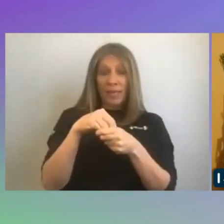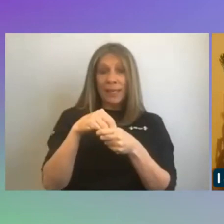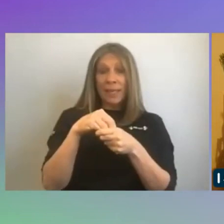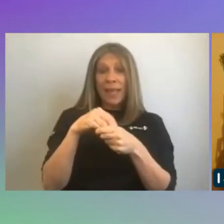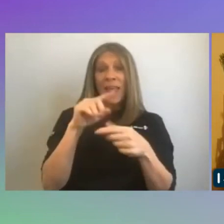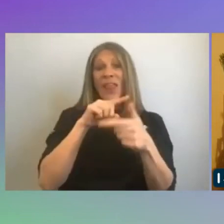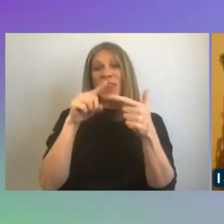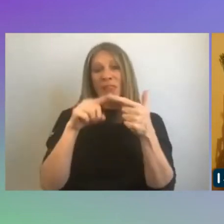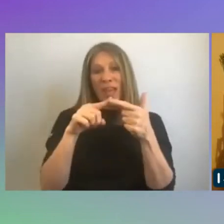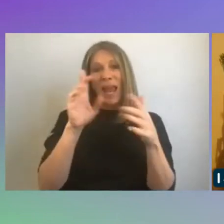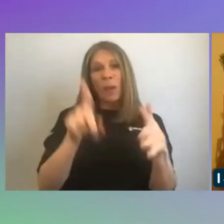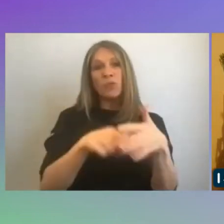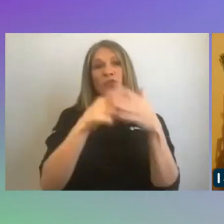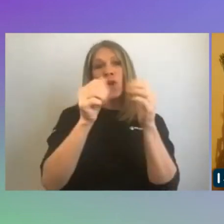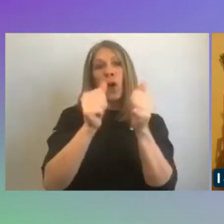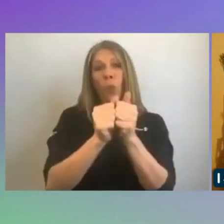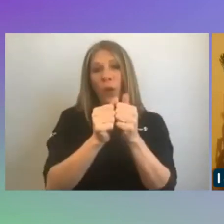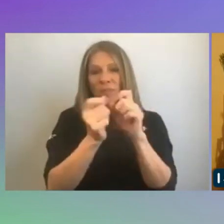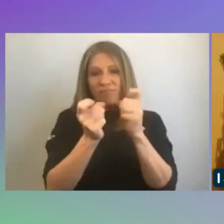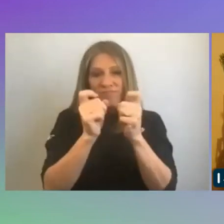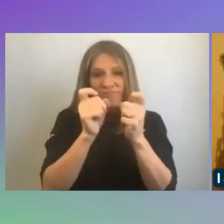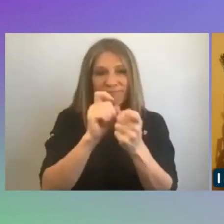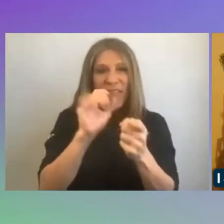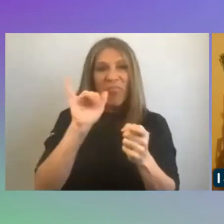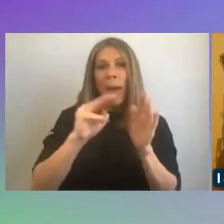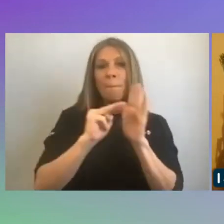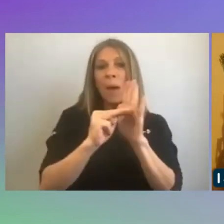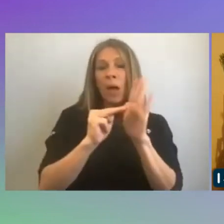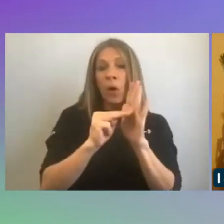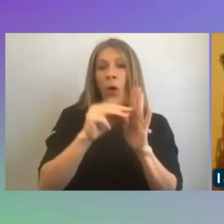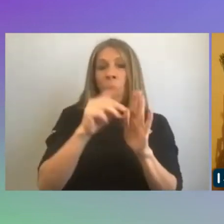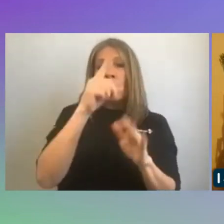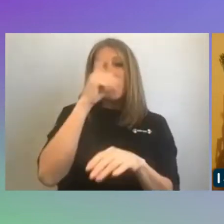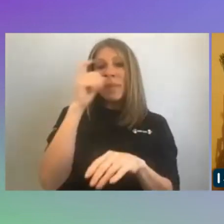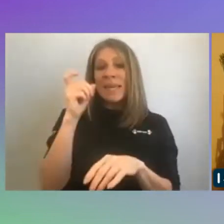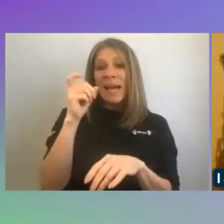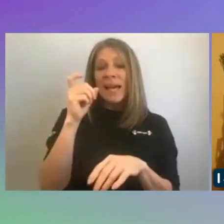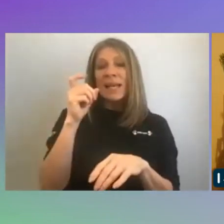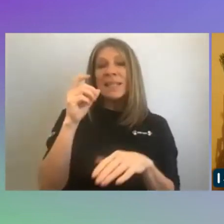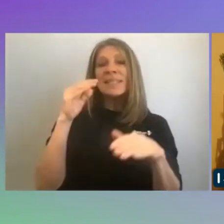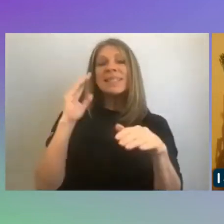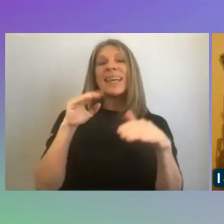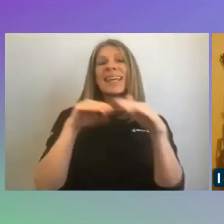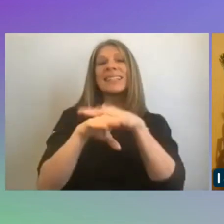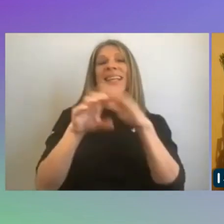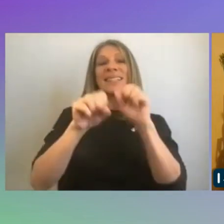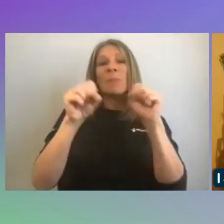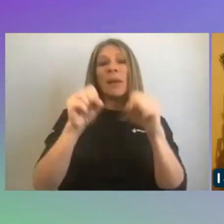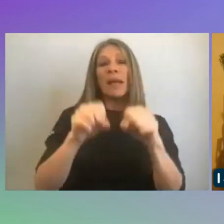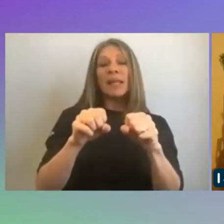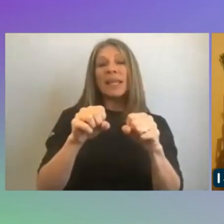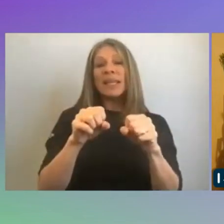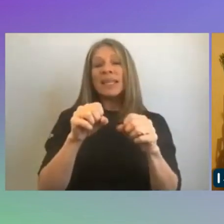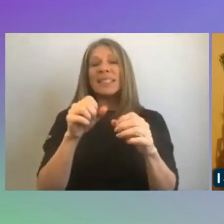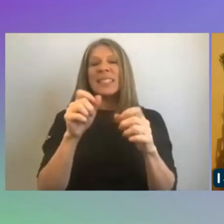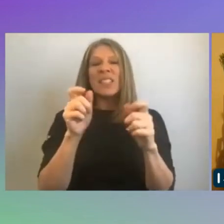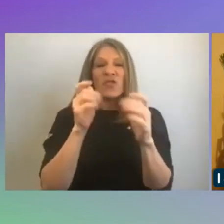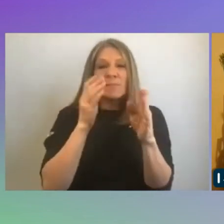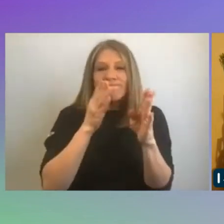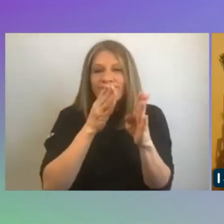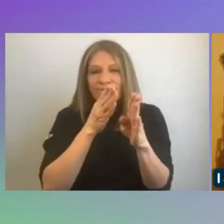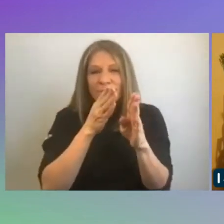then I would start with the fine-tuned model, especially because our accessibility is such a niche subject. Load